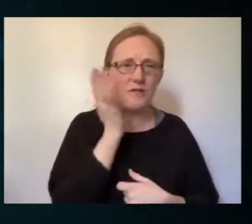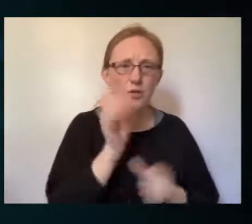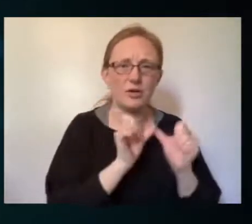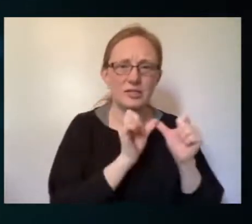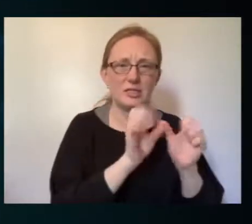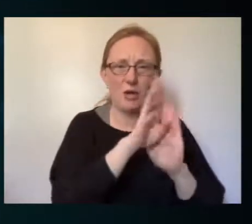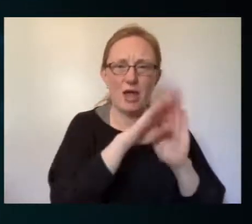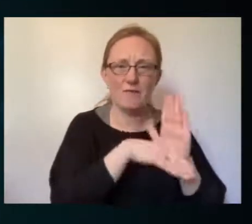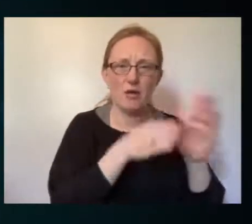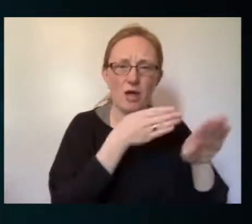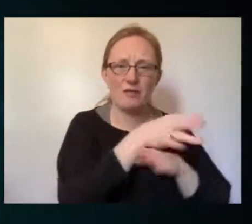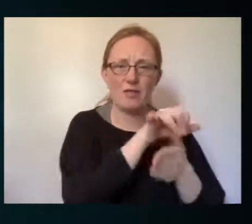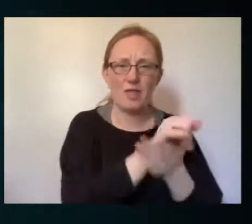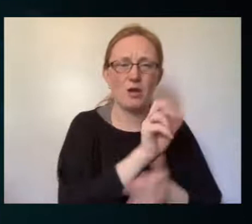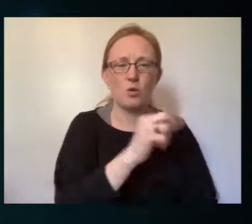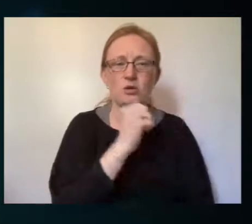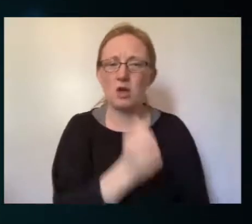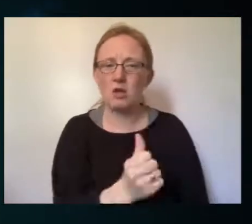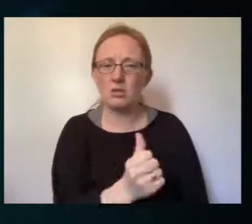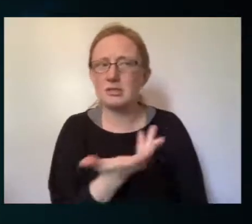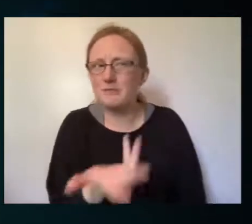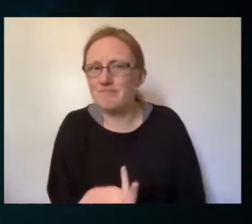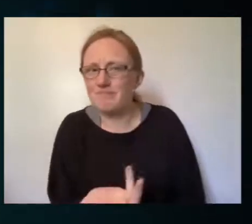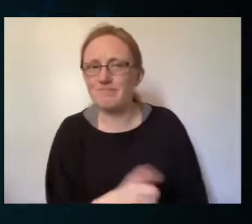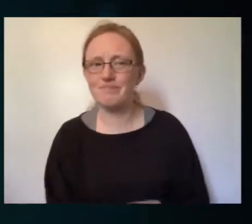this or not.